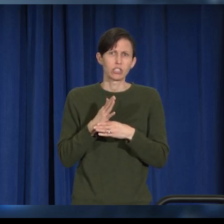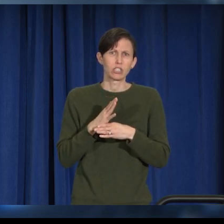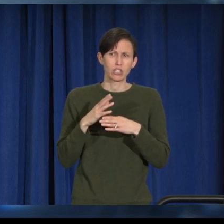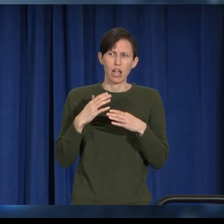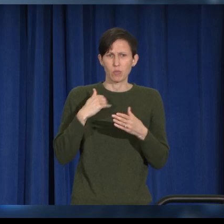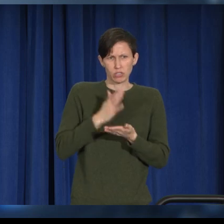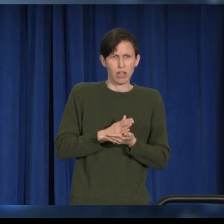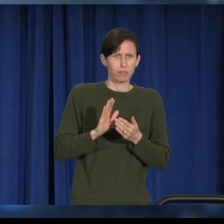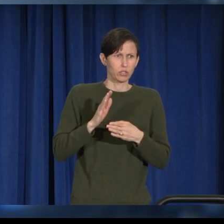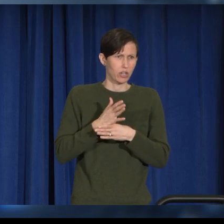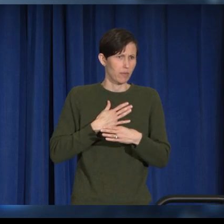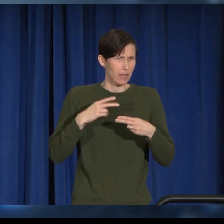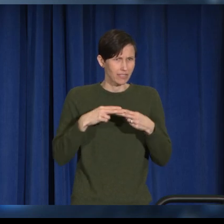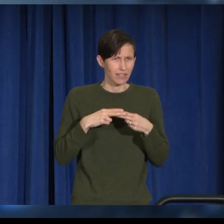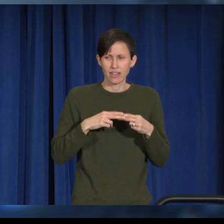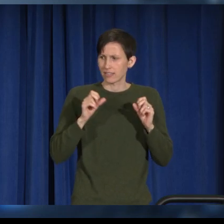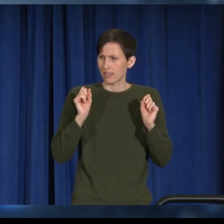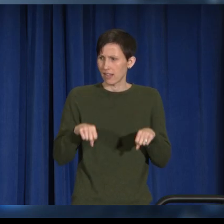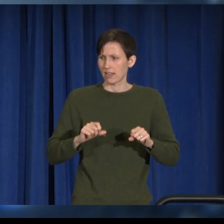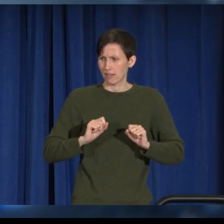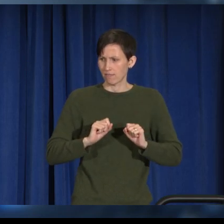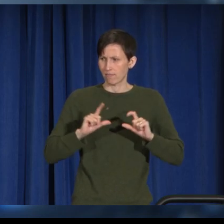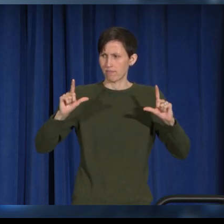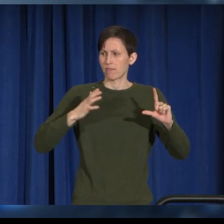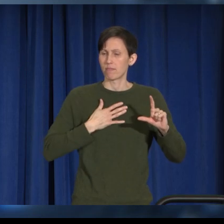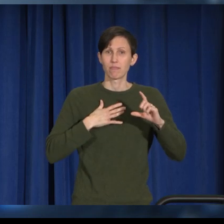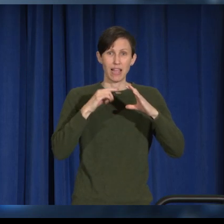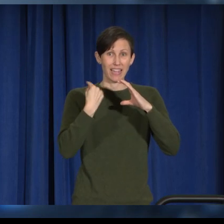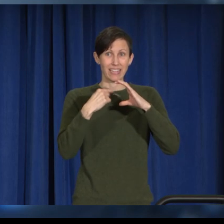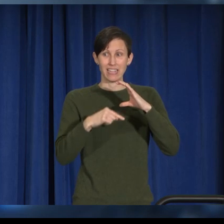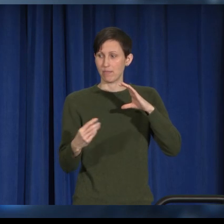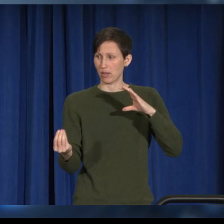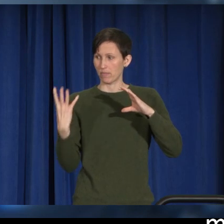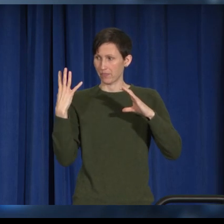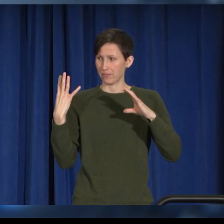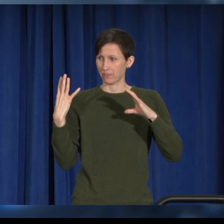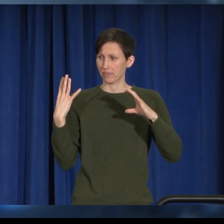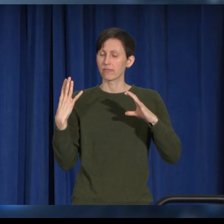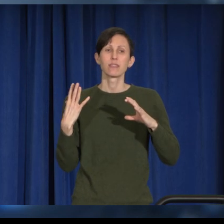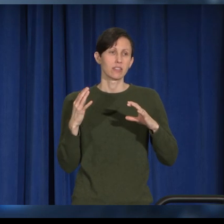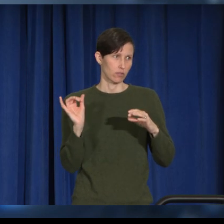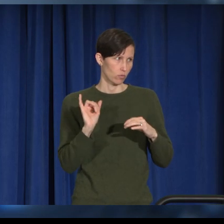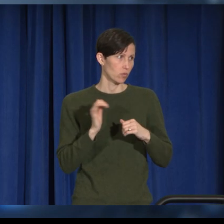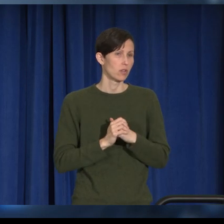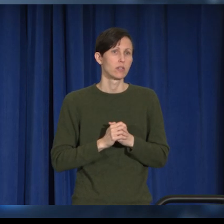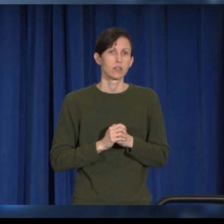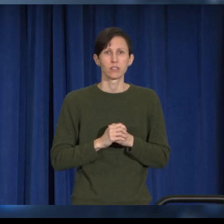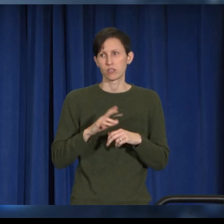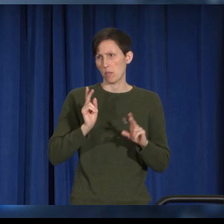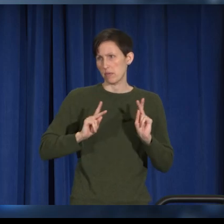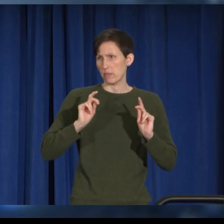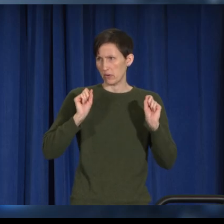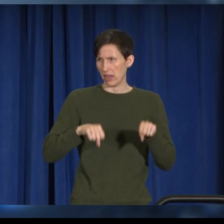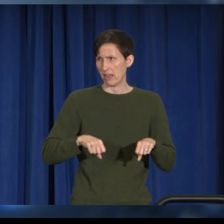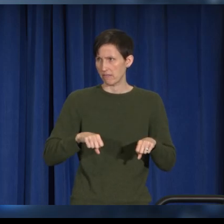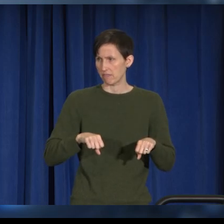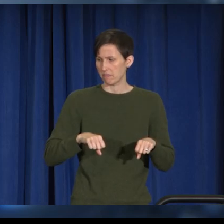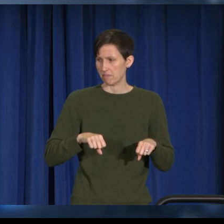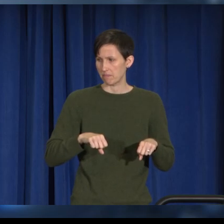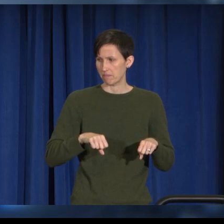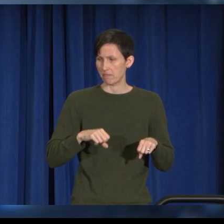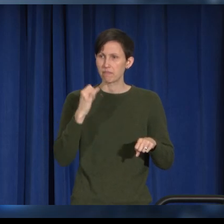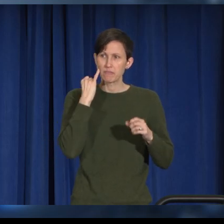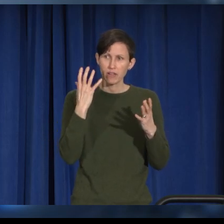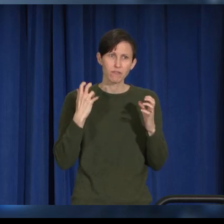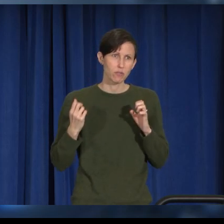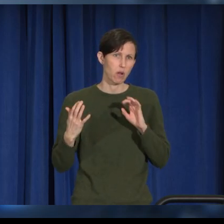sharing. I can put my my email address up on the screen briefly as well, so people can, if